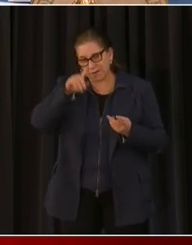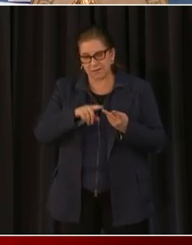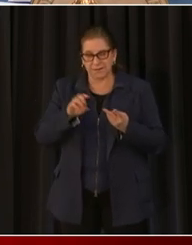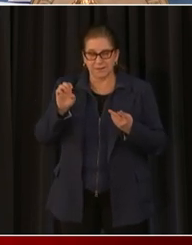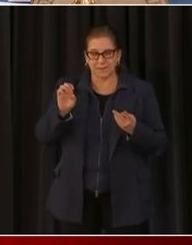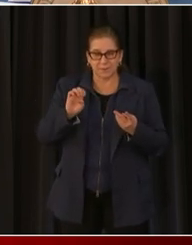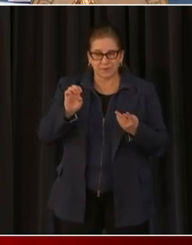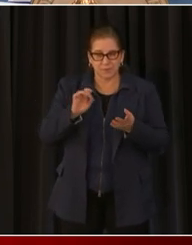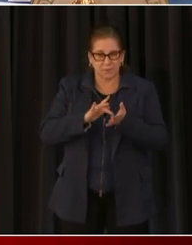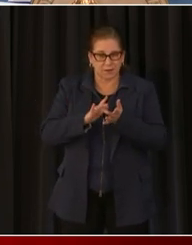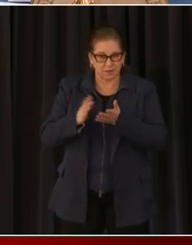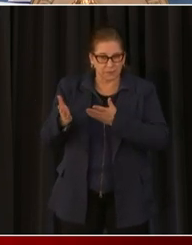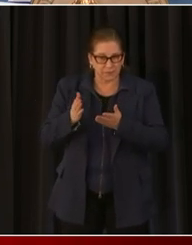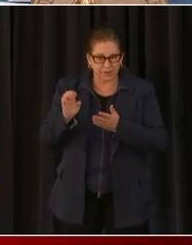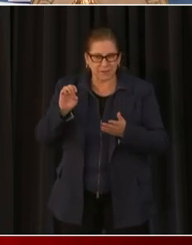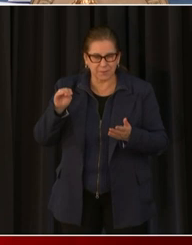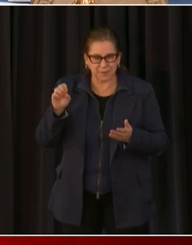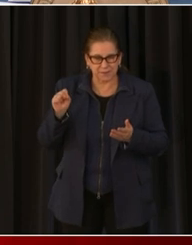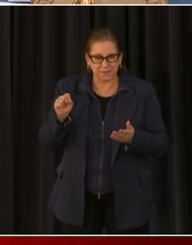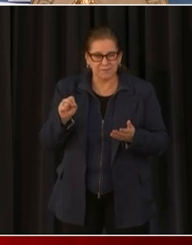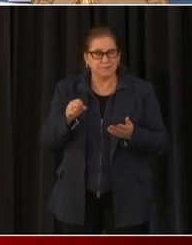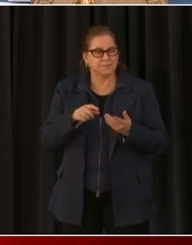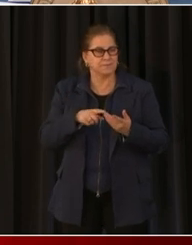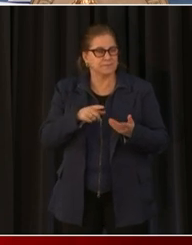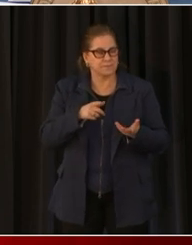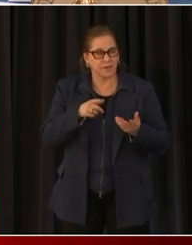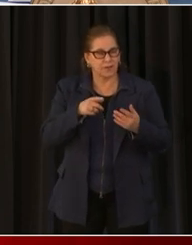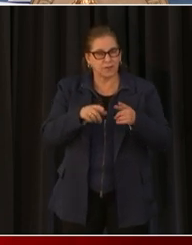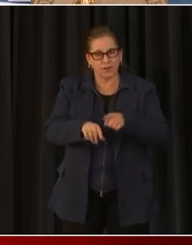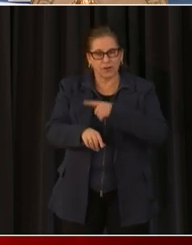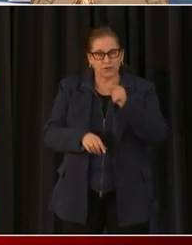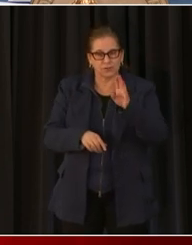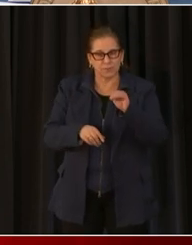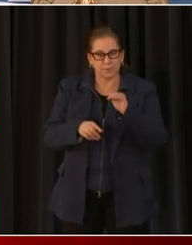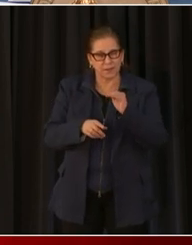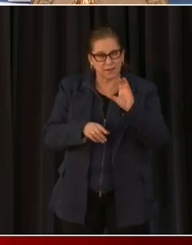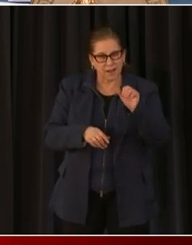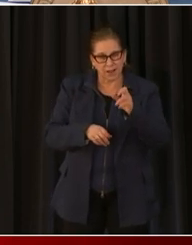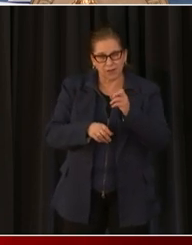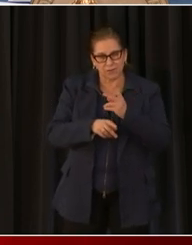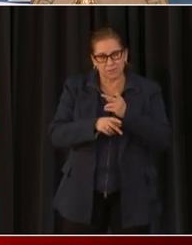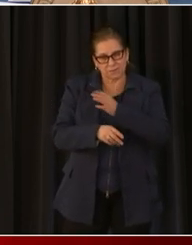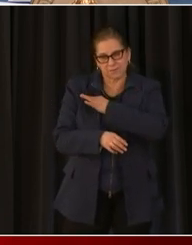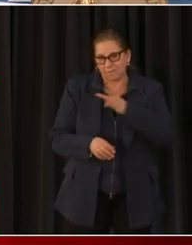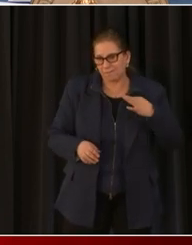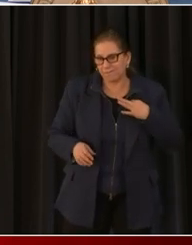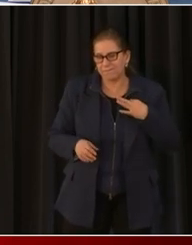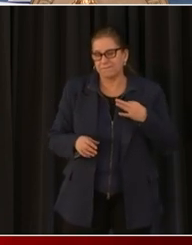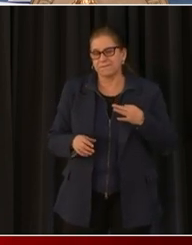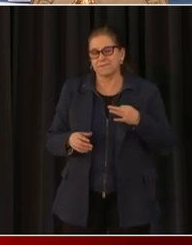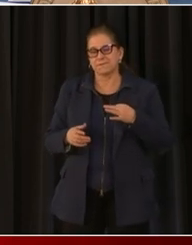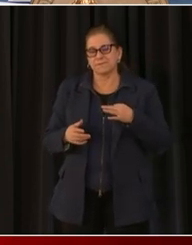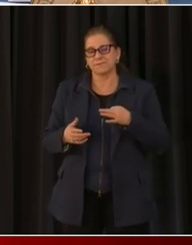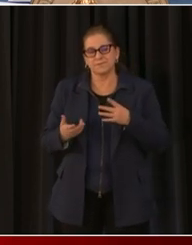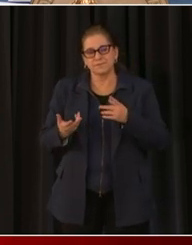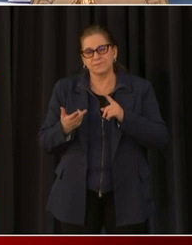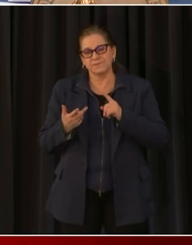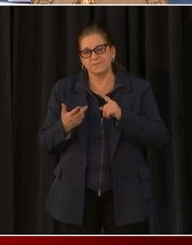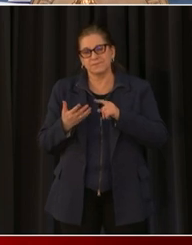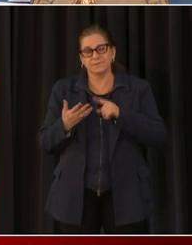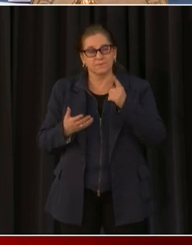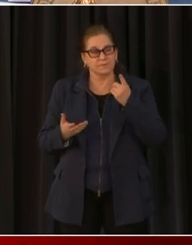Services, residents of long-term care facilities, residents who are 65 or older, individuals